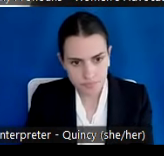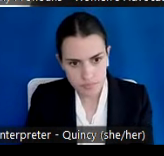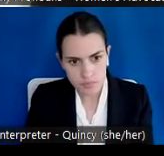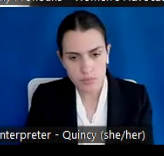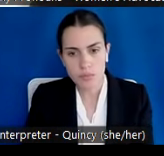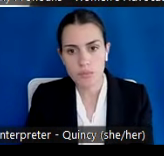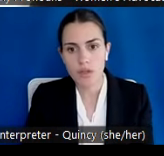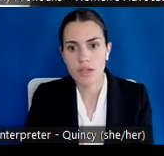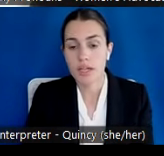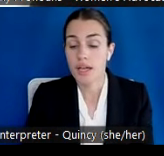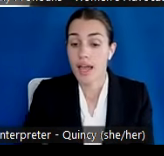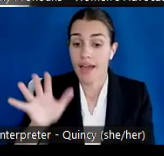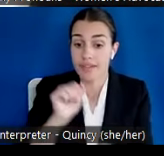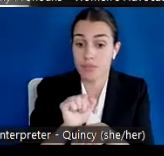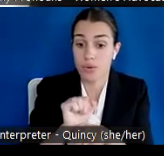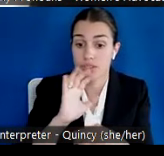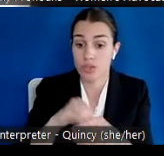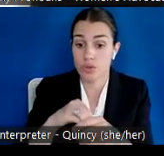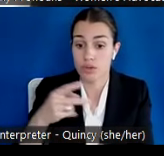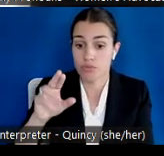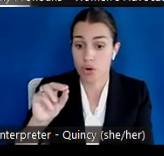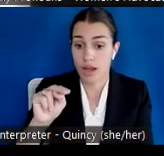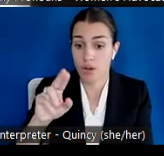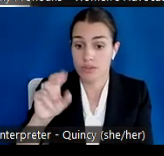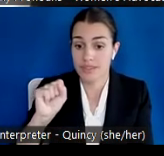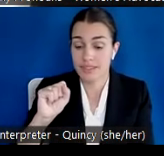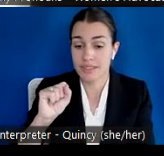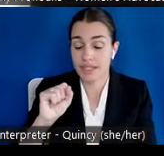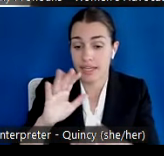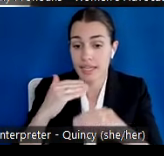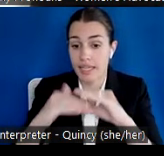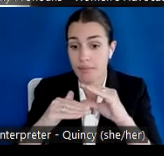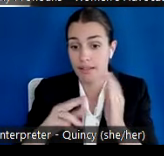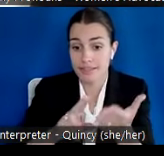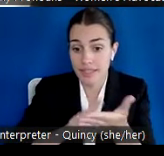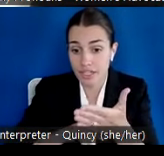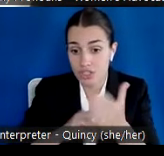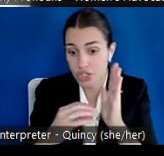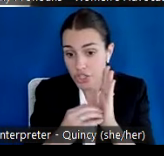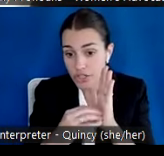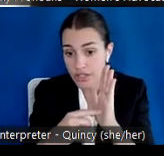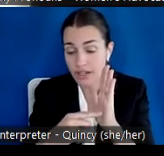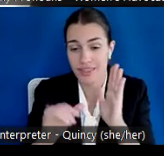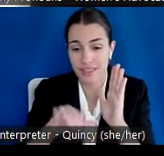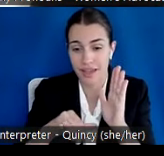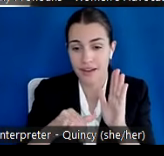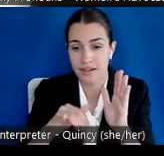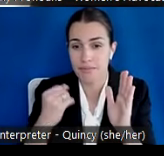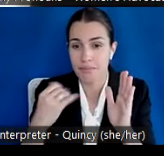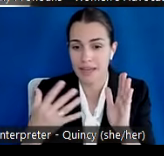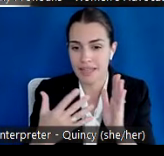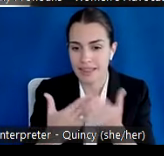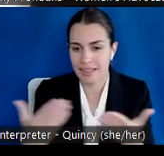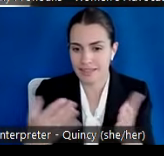include their pronouns in their email signature. Just like there's just a lot of different things that can be those indicators.